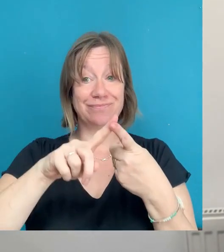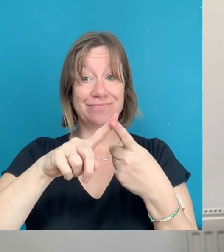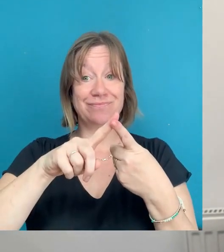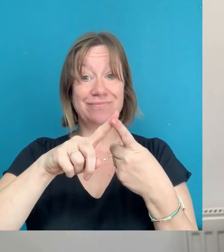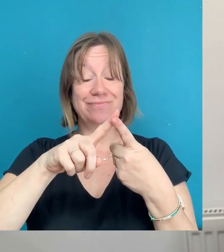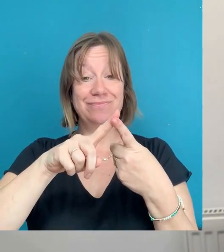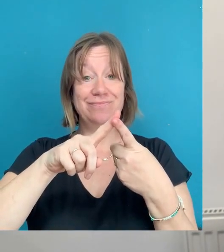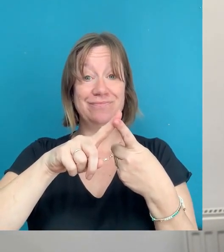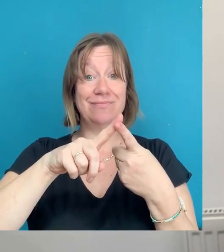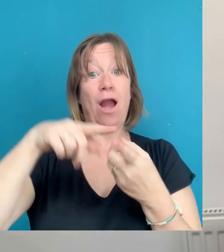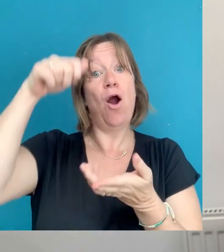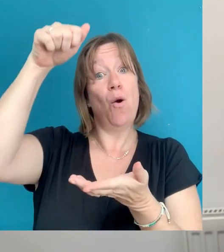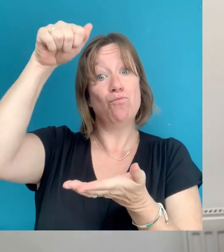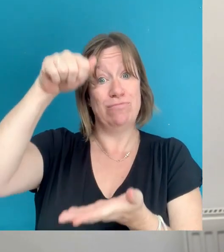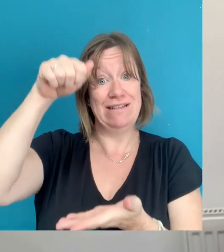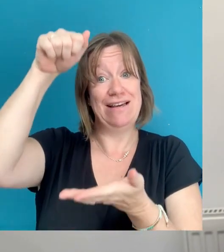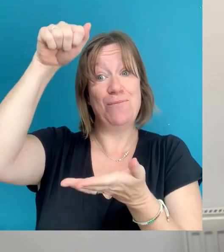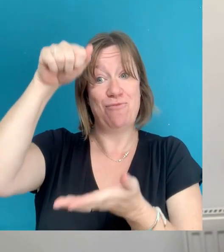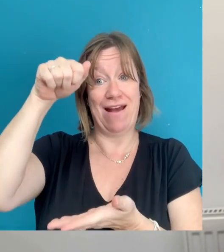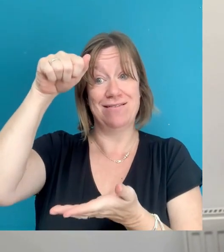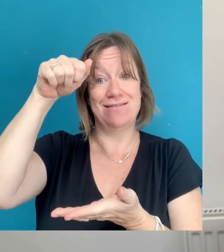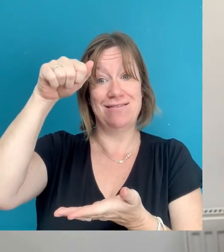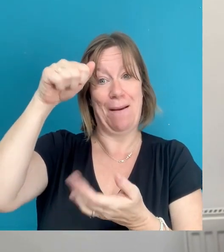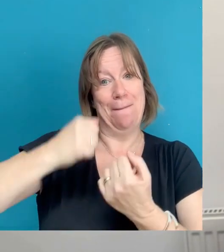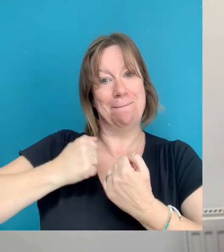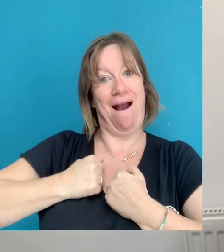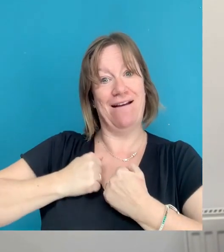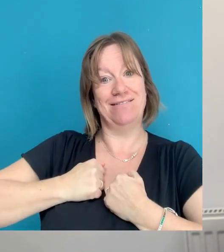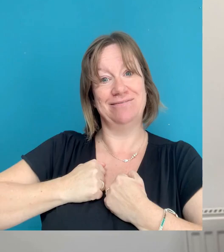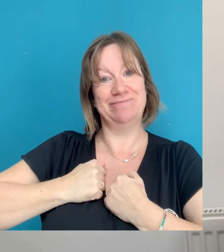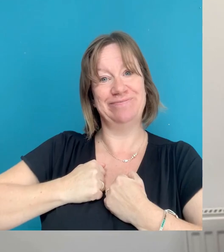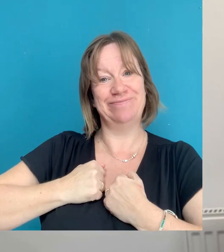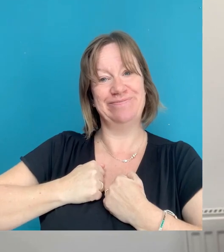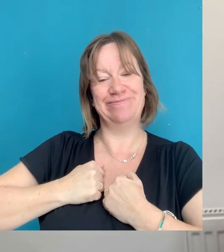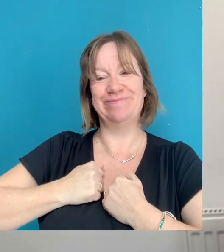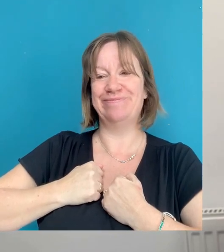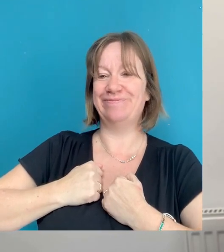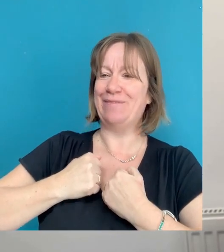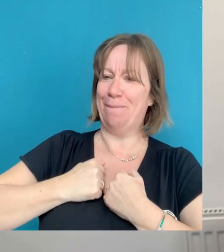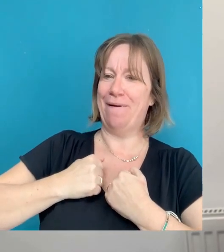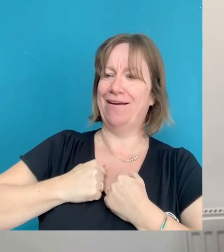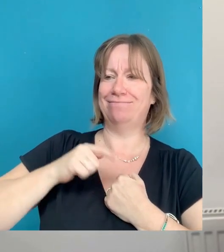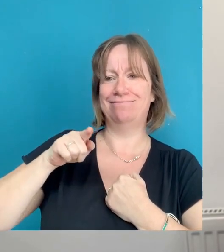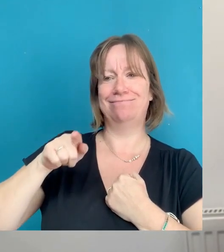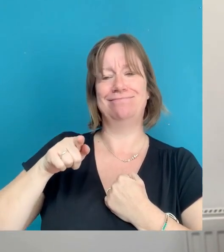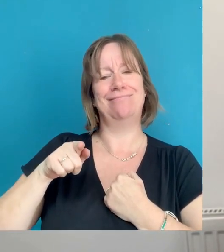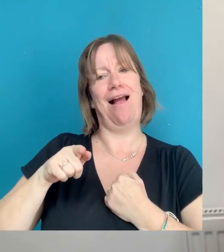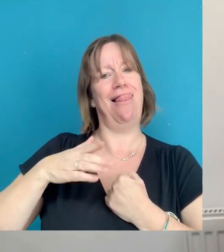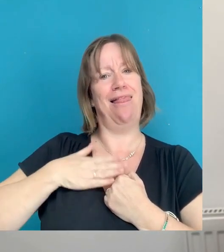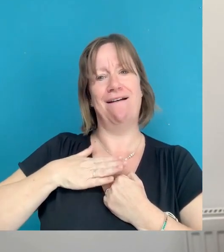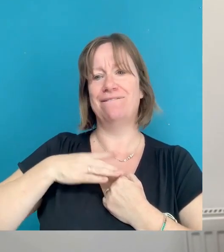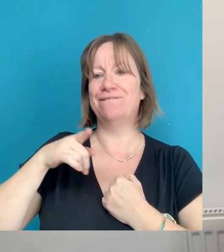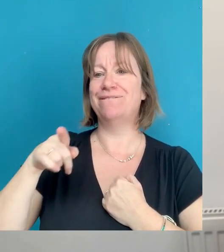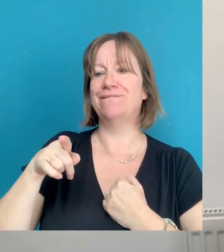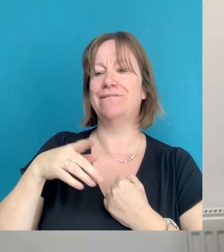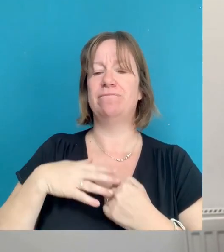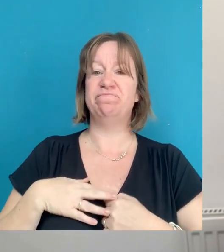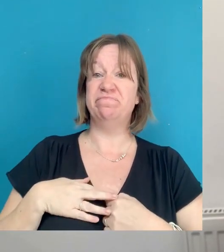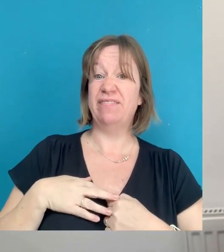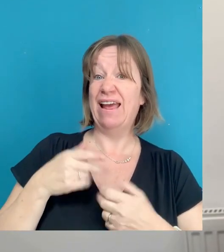need are a printing press. This is my trusty wooden printing press, which goes everywhere with